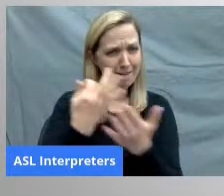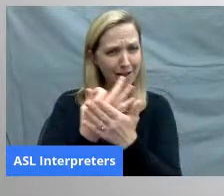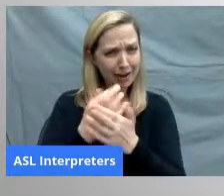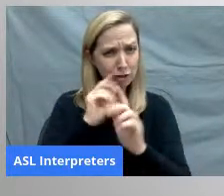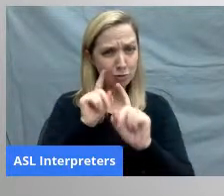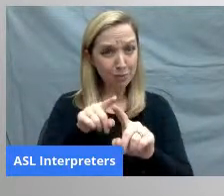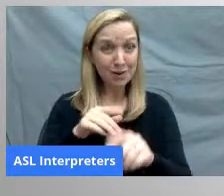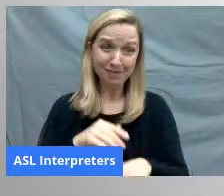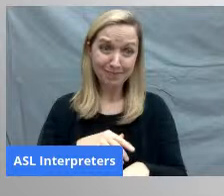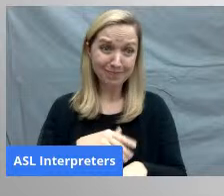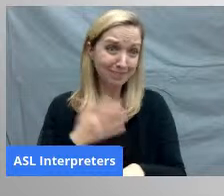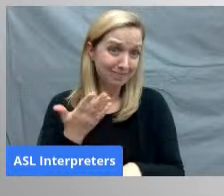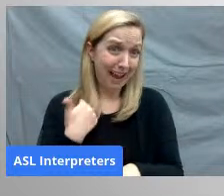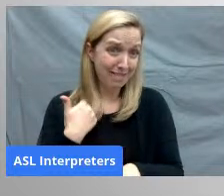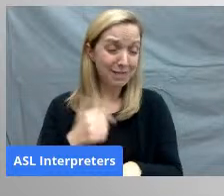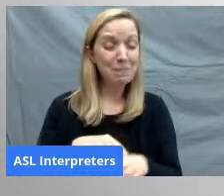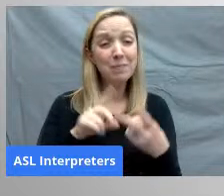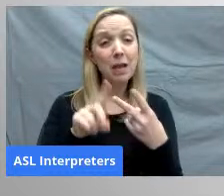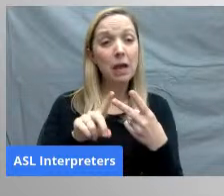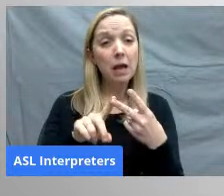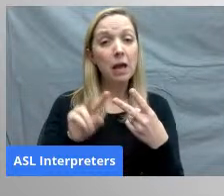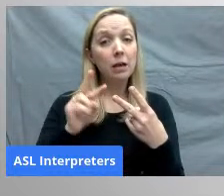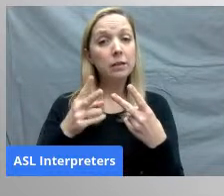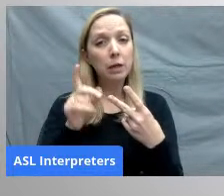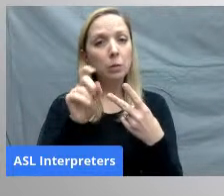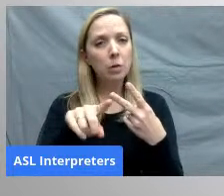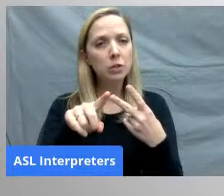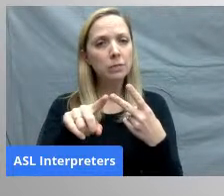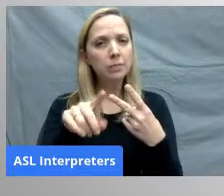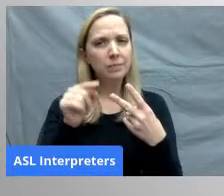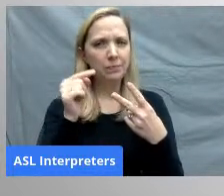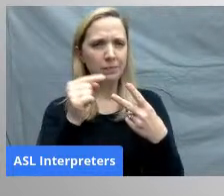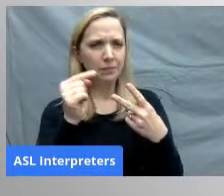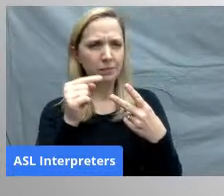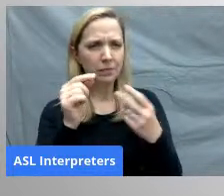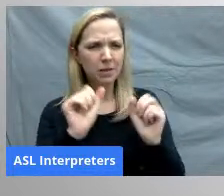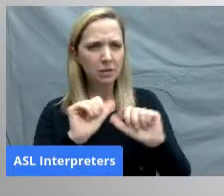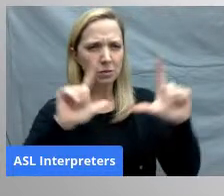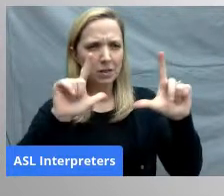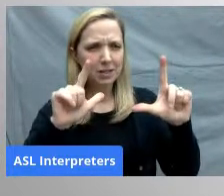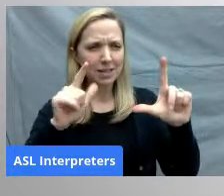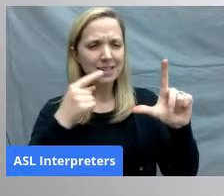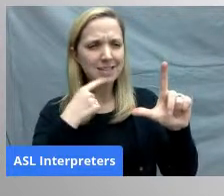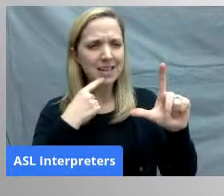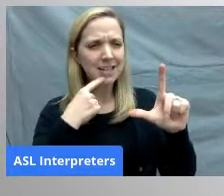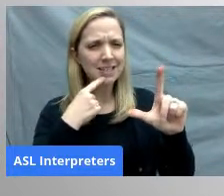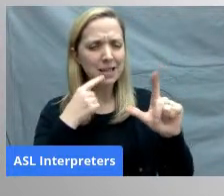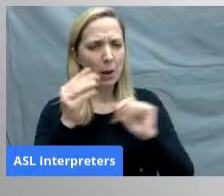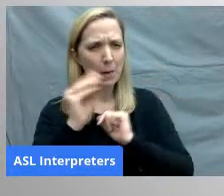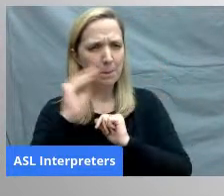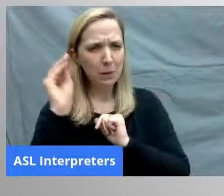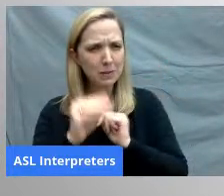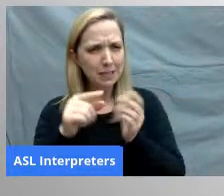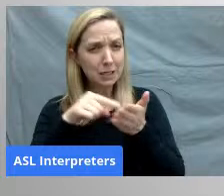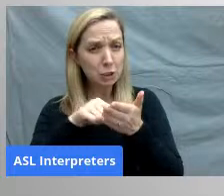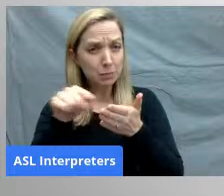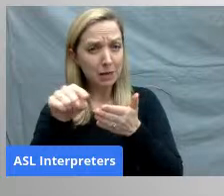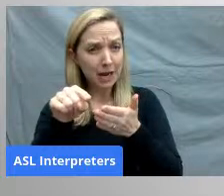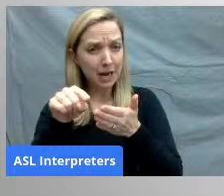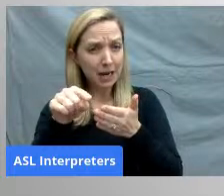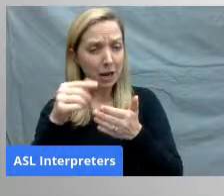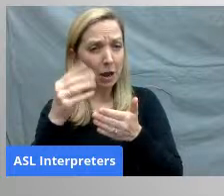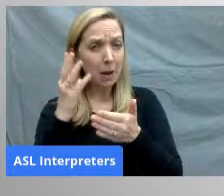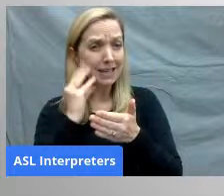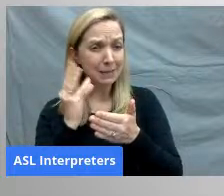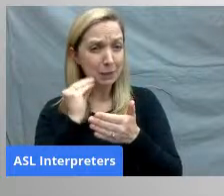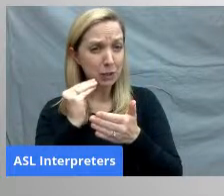is, on this screen where it says expense percentage paid prior year to current year,